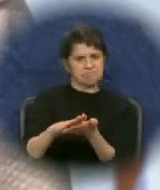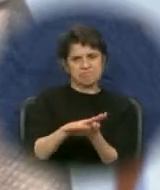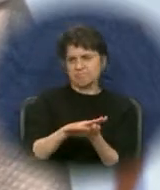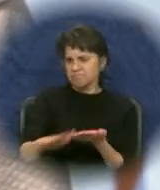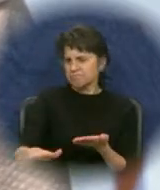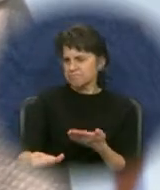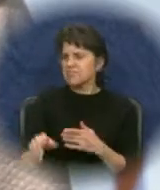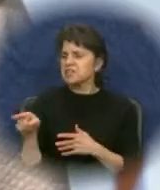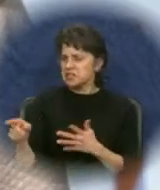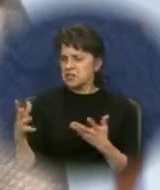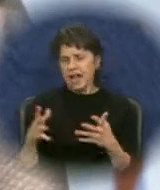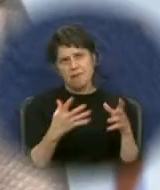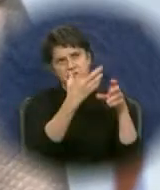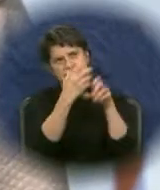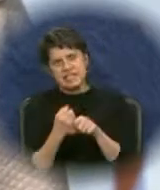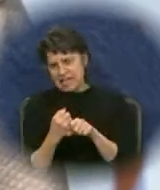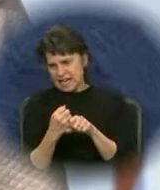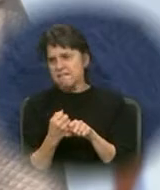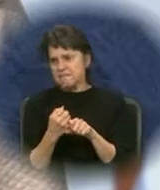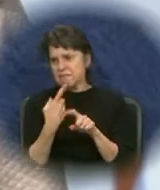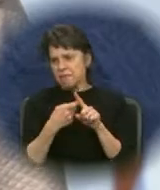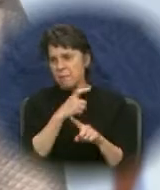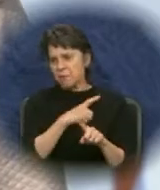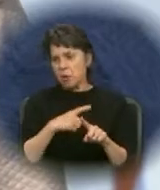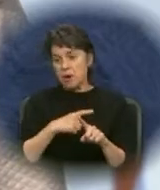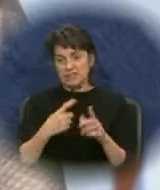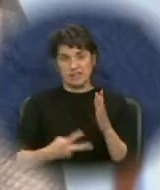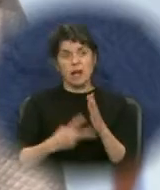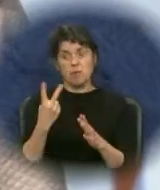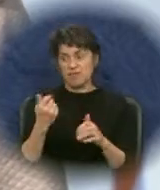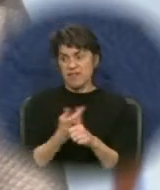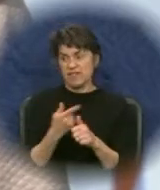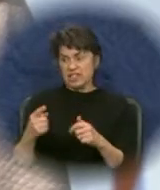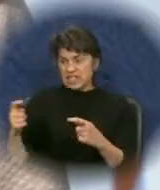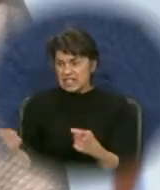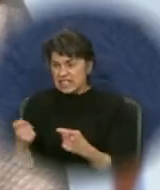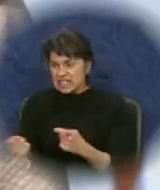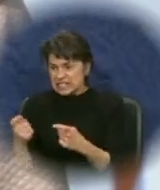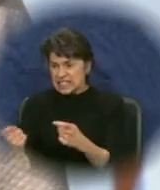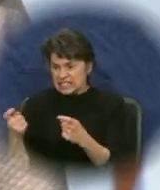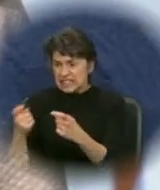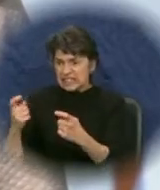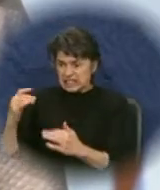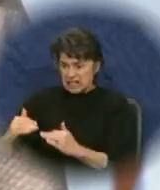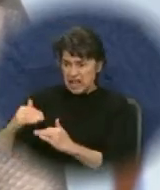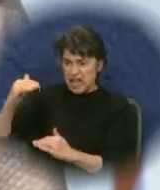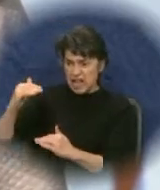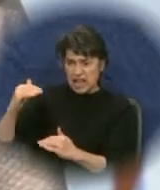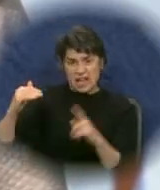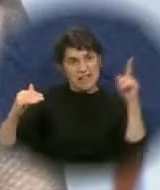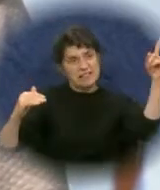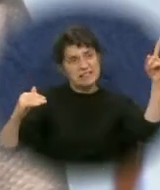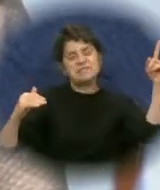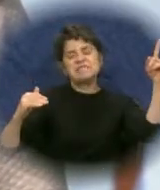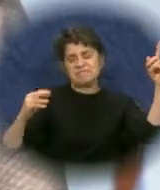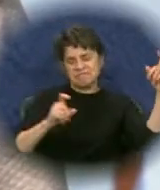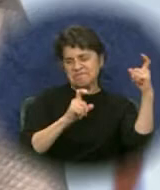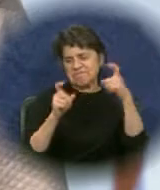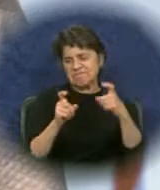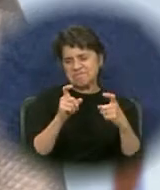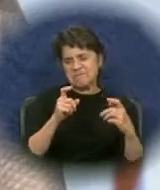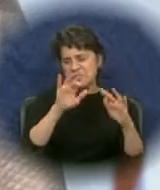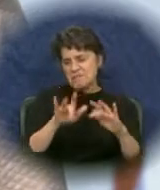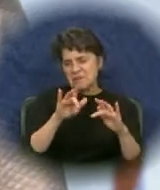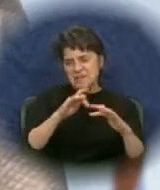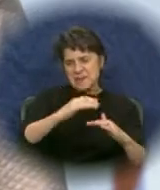hand of the Lord double for all her sins. A voice cries out, in the